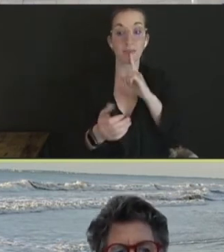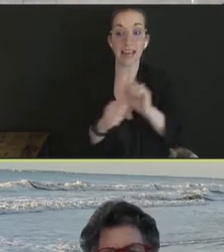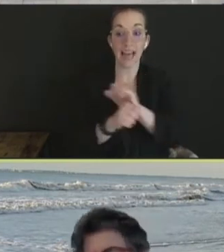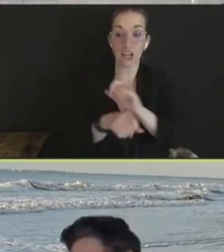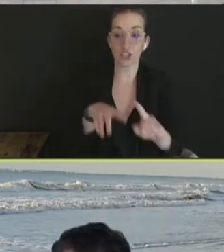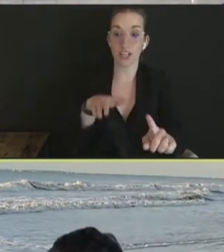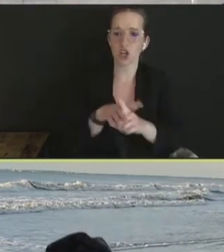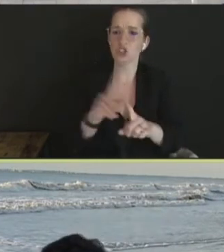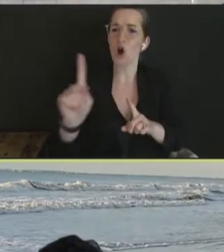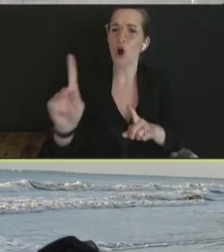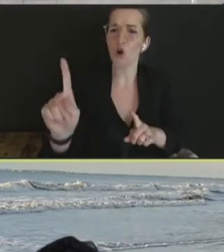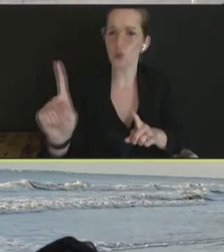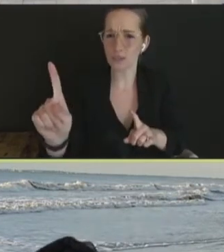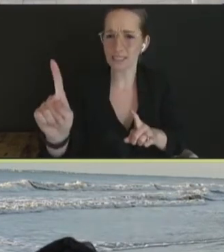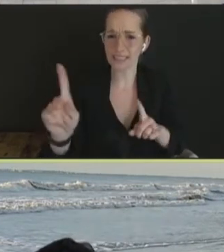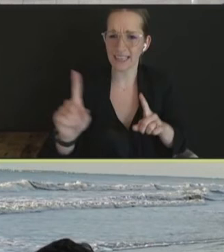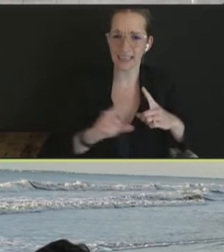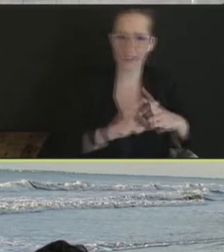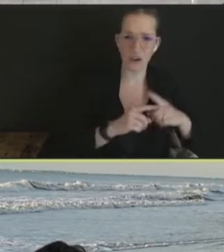second.